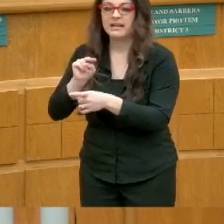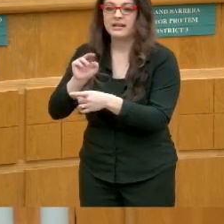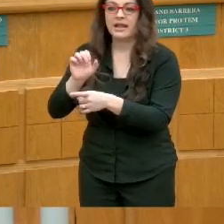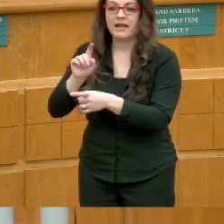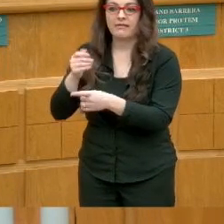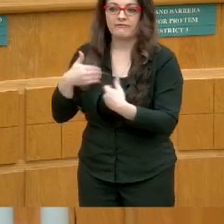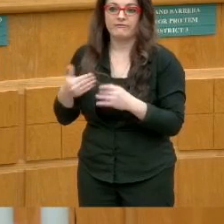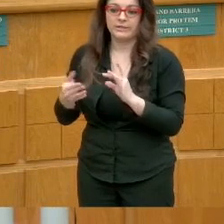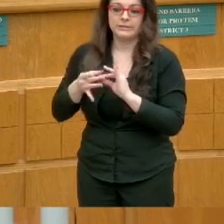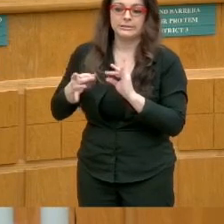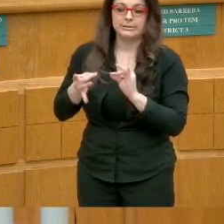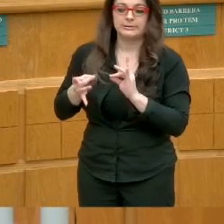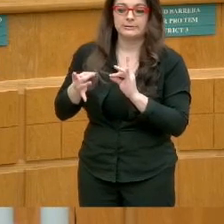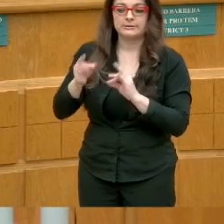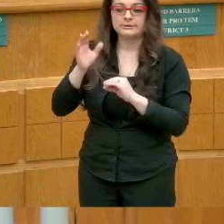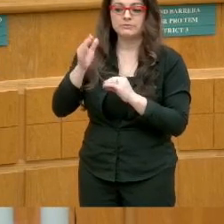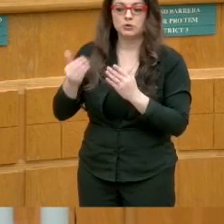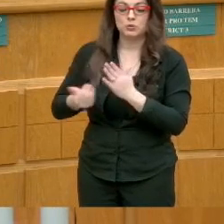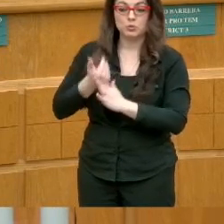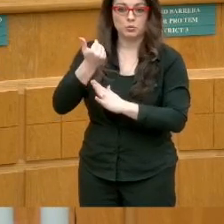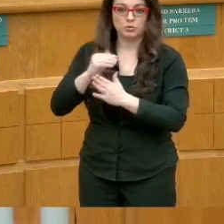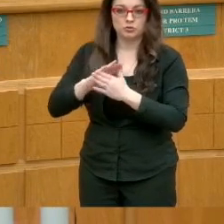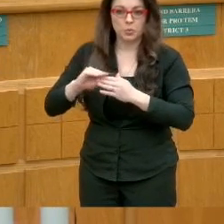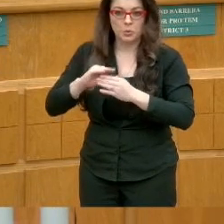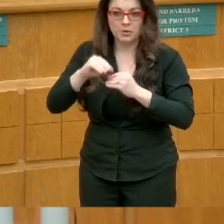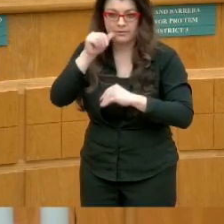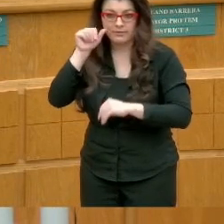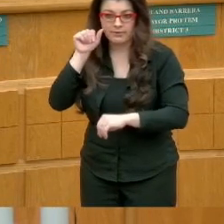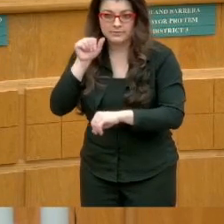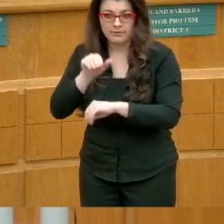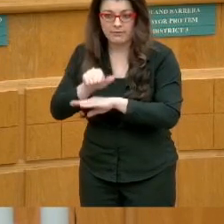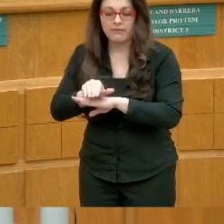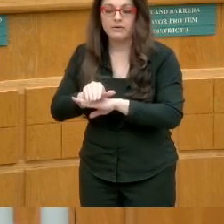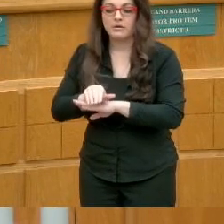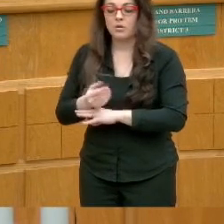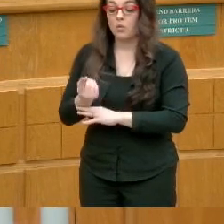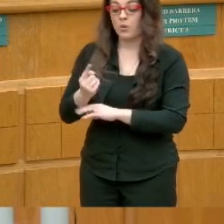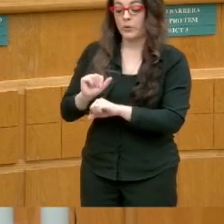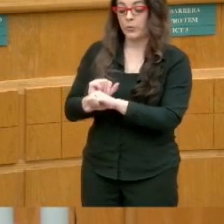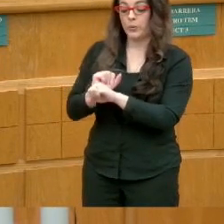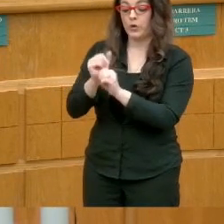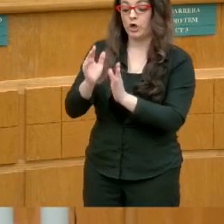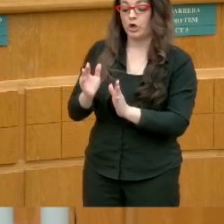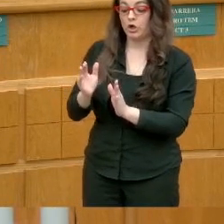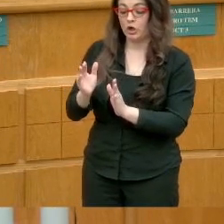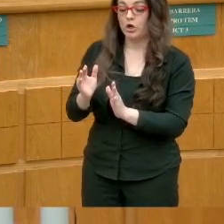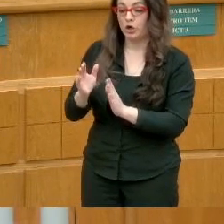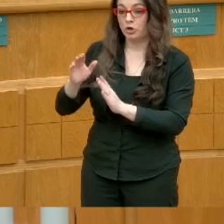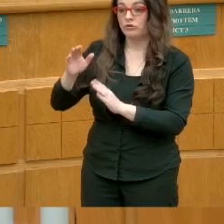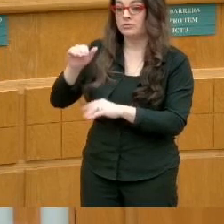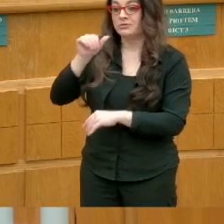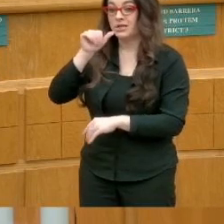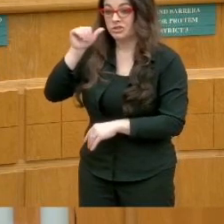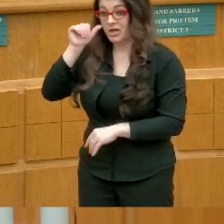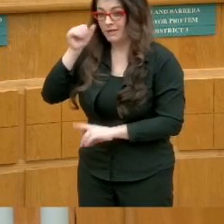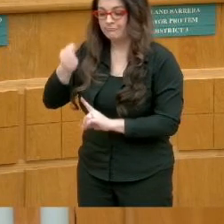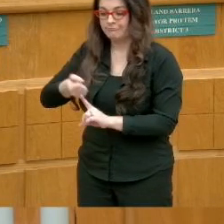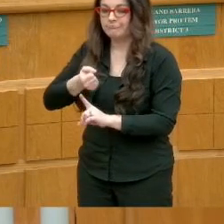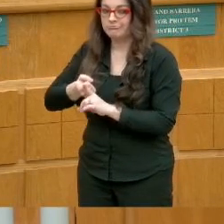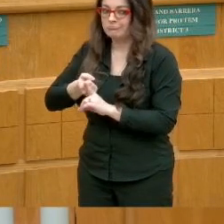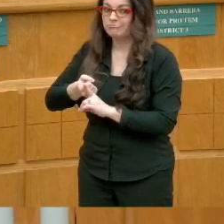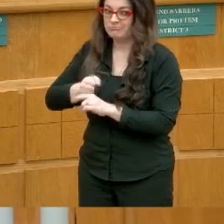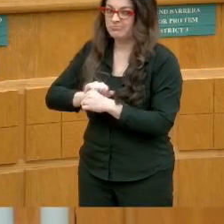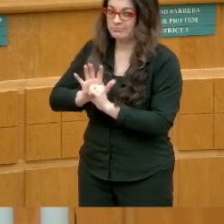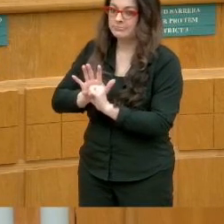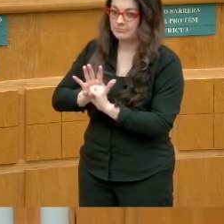night where an employee recently was tested, or yesterday was tested for positive COVID-19.